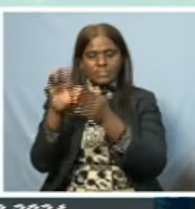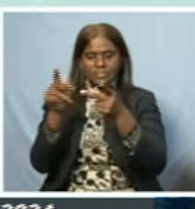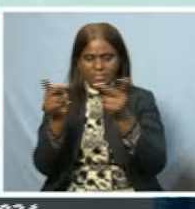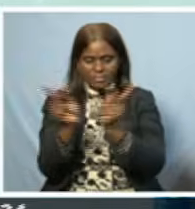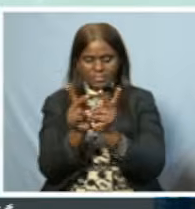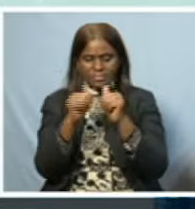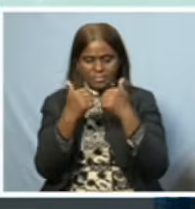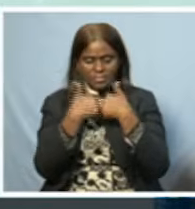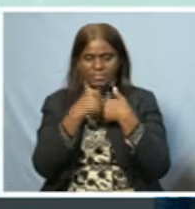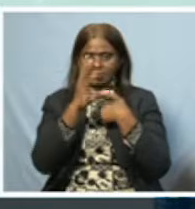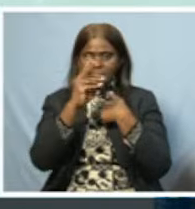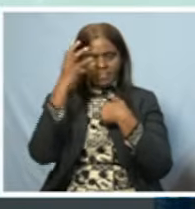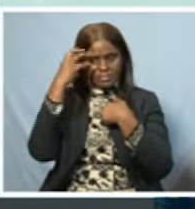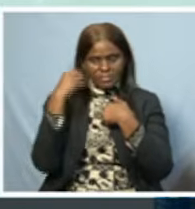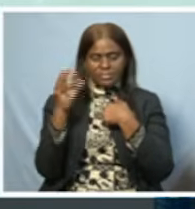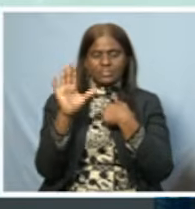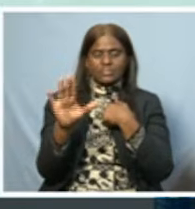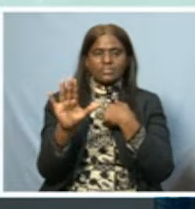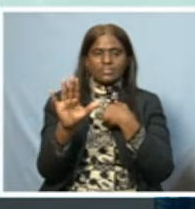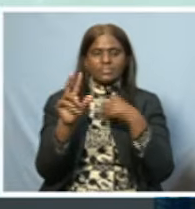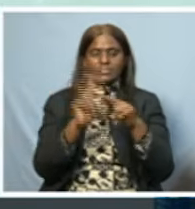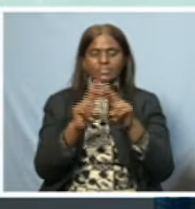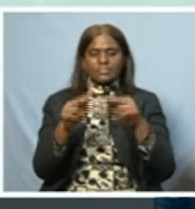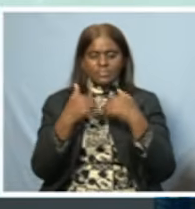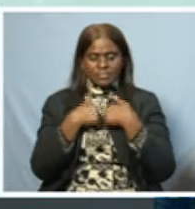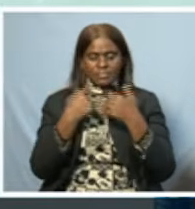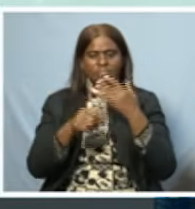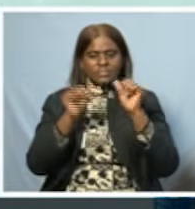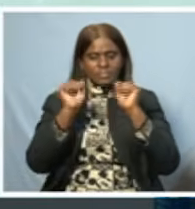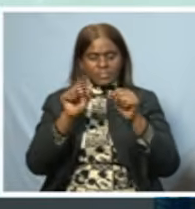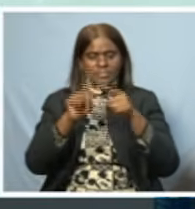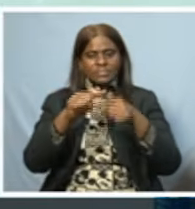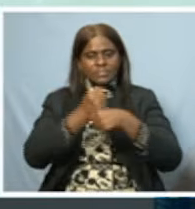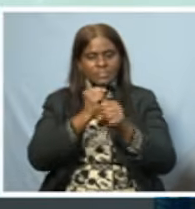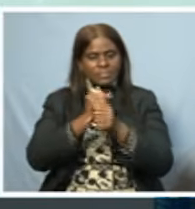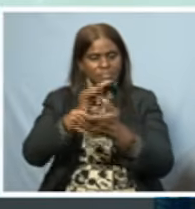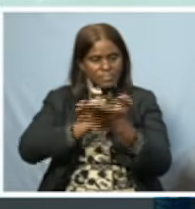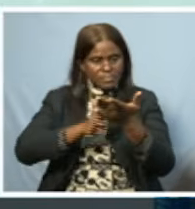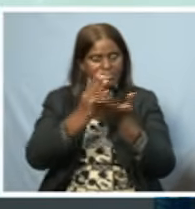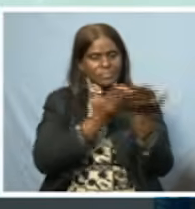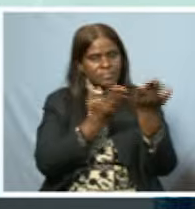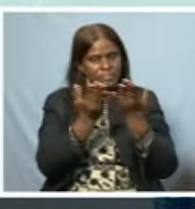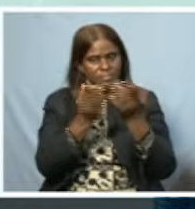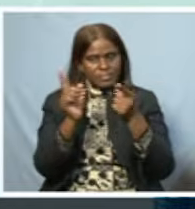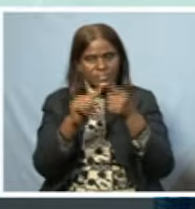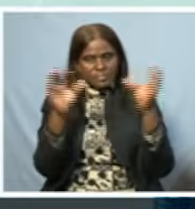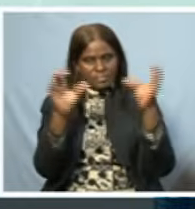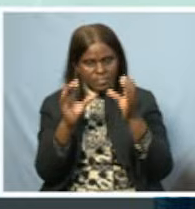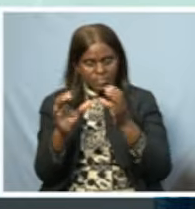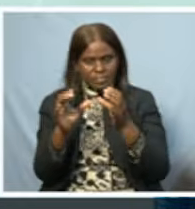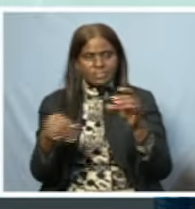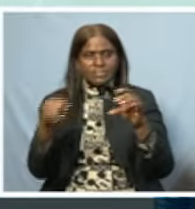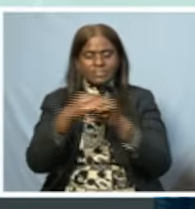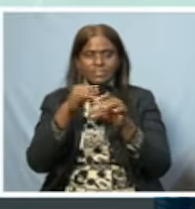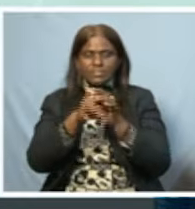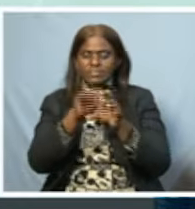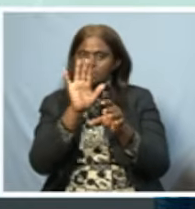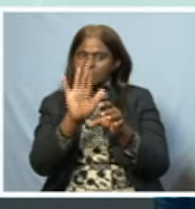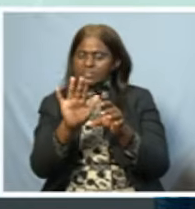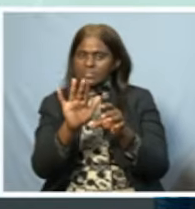have 6 officers. Chair, we've been able to make basic services to the community,